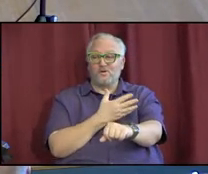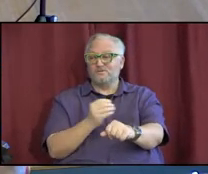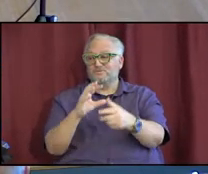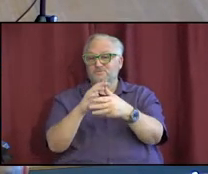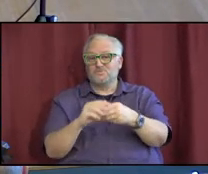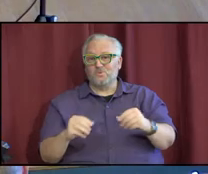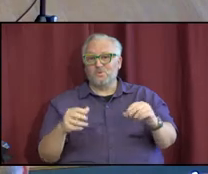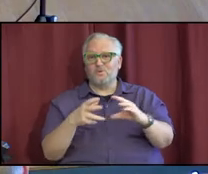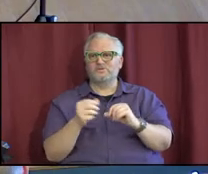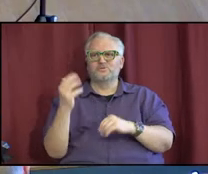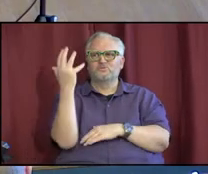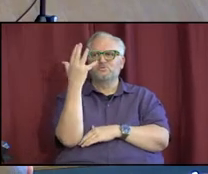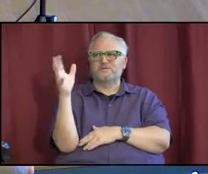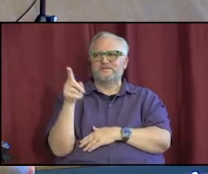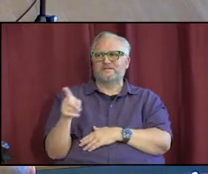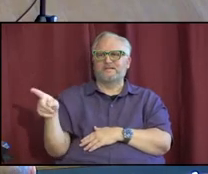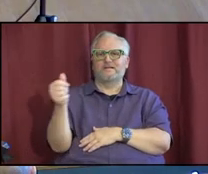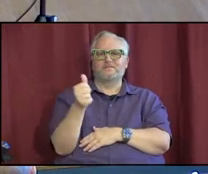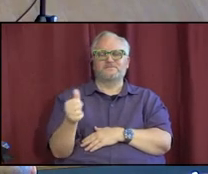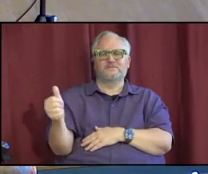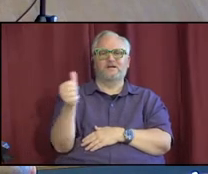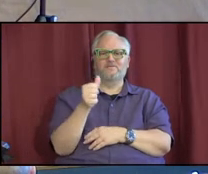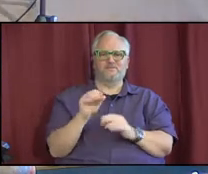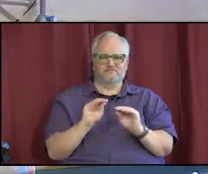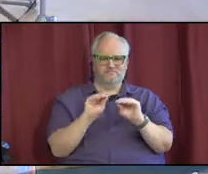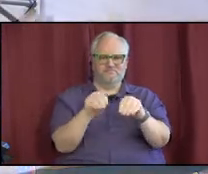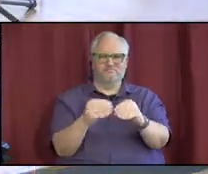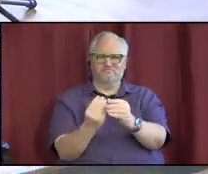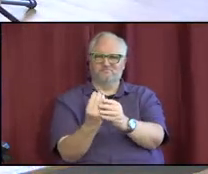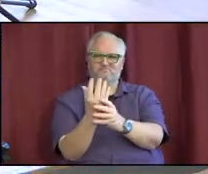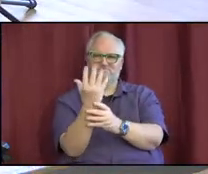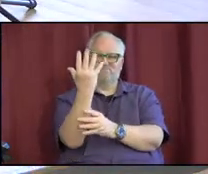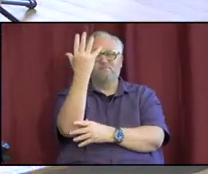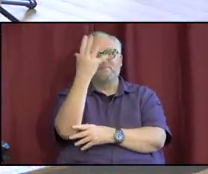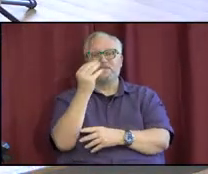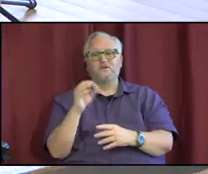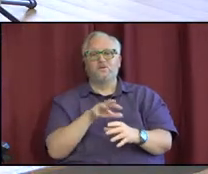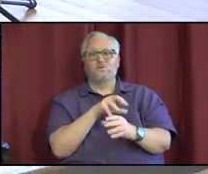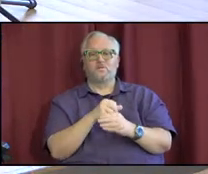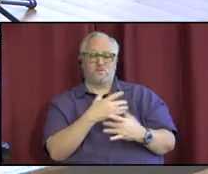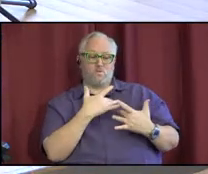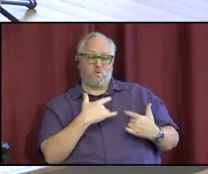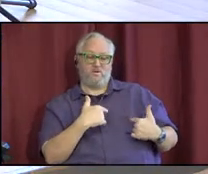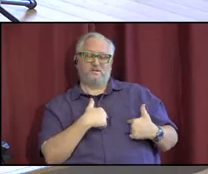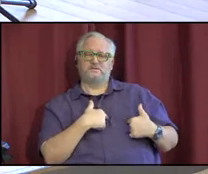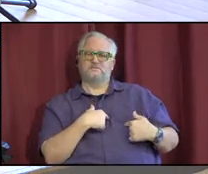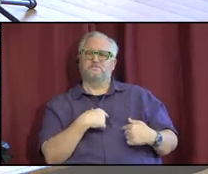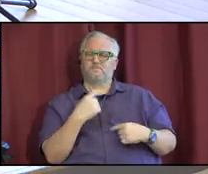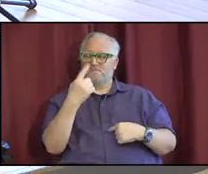trees that they have planted. And in the heart's long memory.